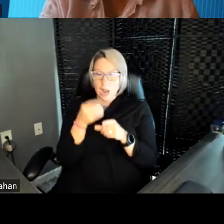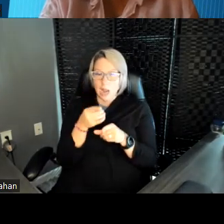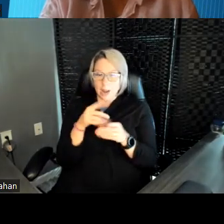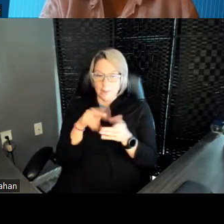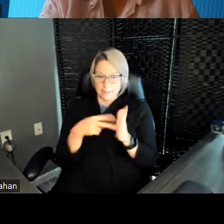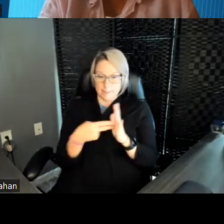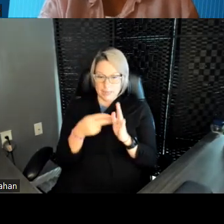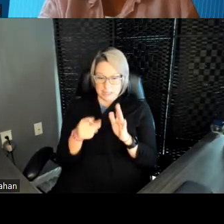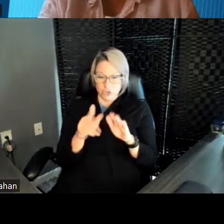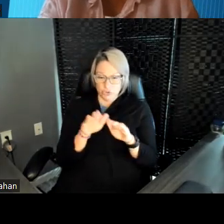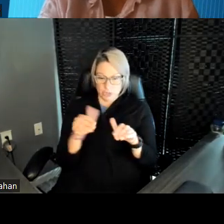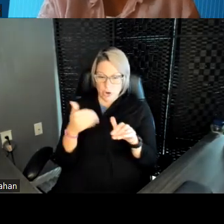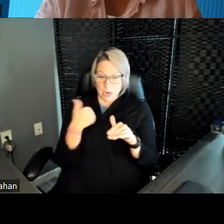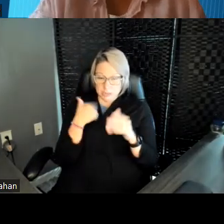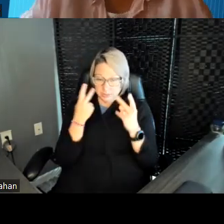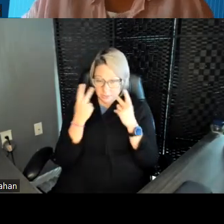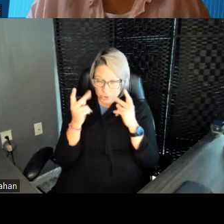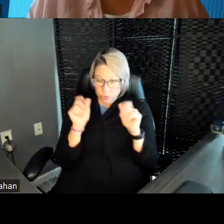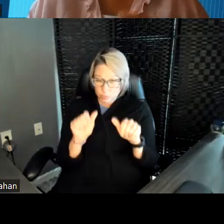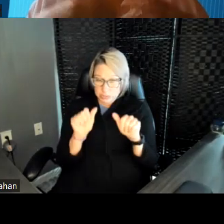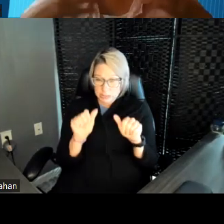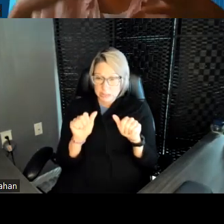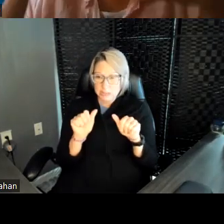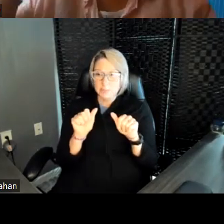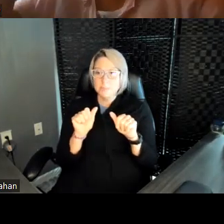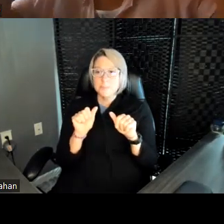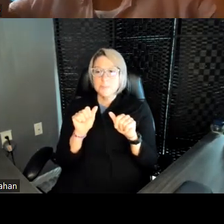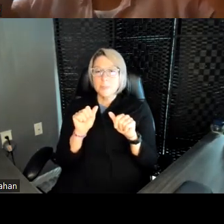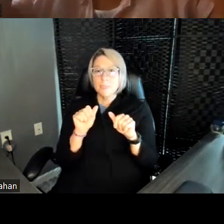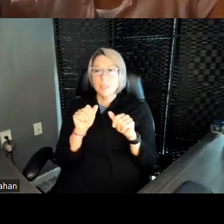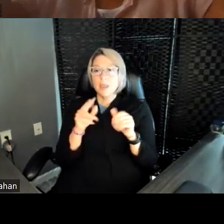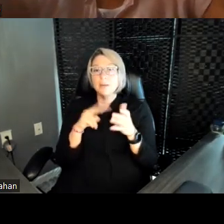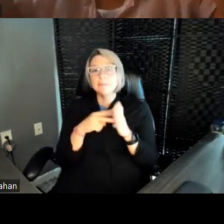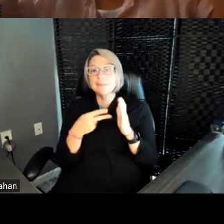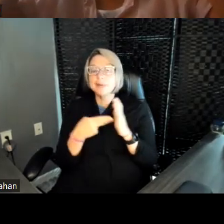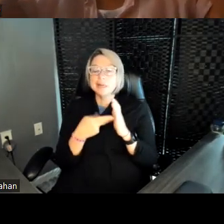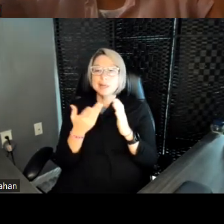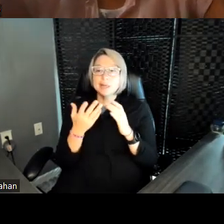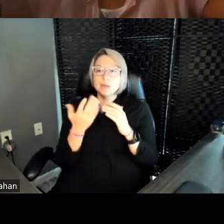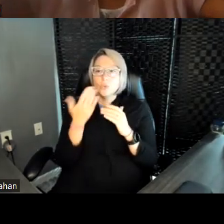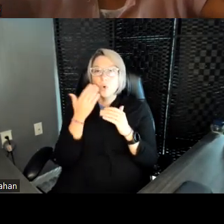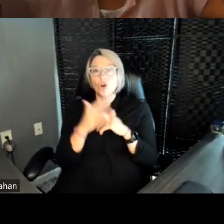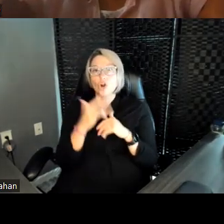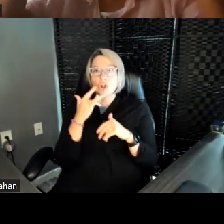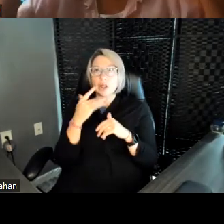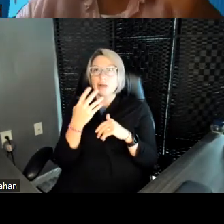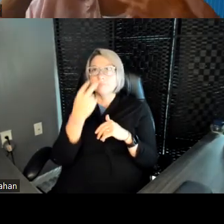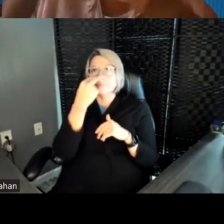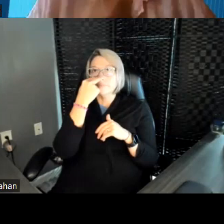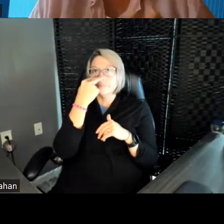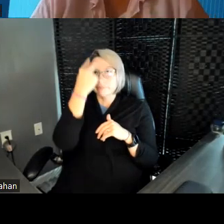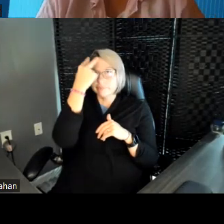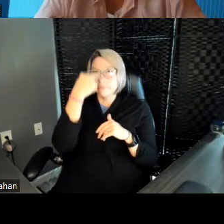visual capacity. Now, that doesn't mean early on, kids basically look at, your forehead to your hair. The